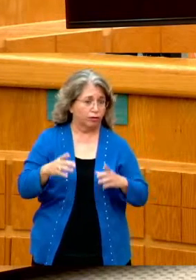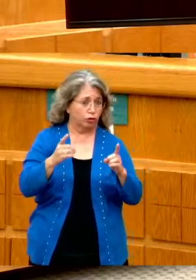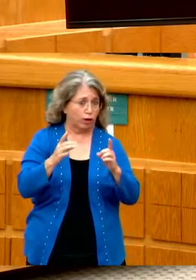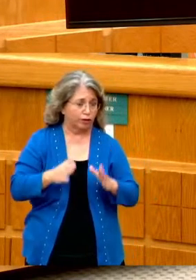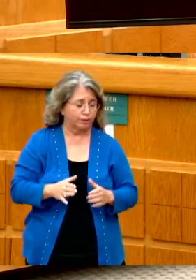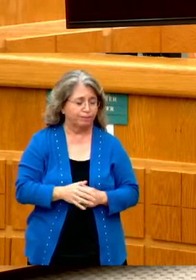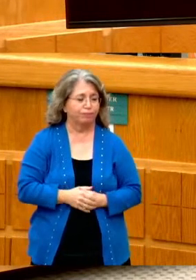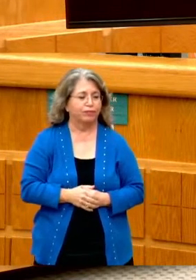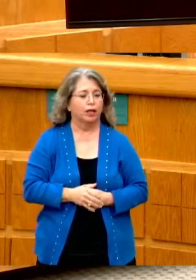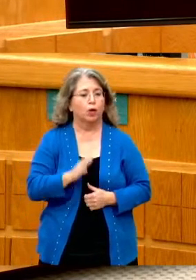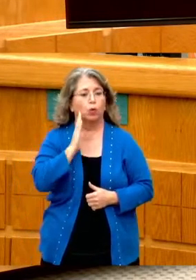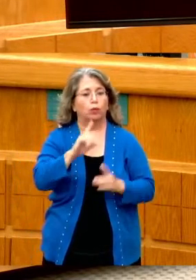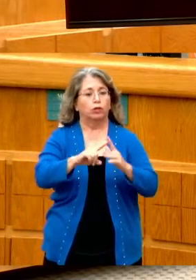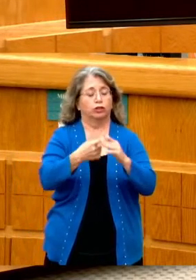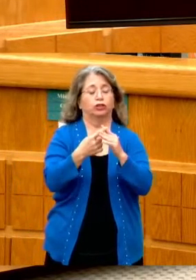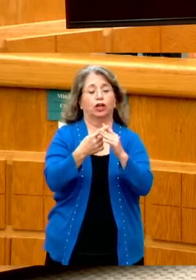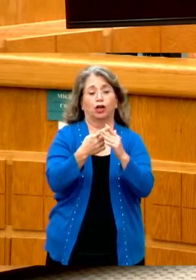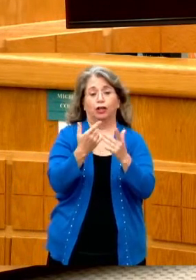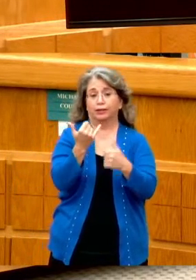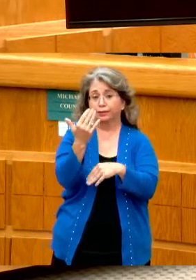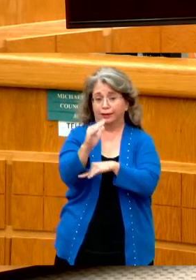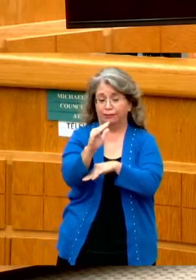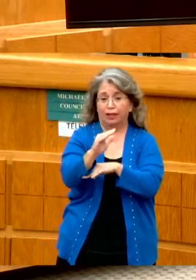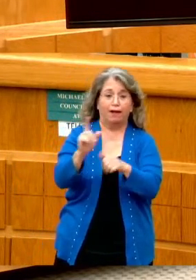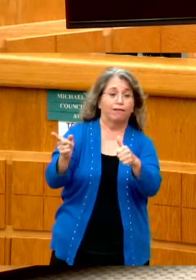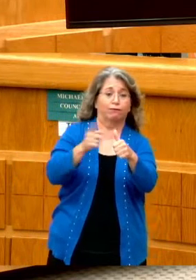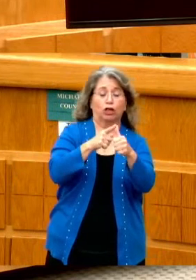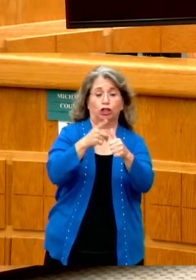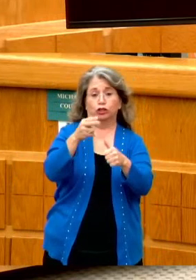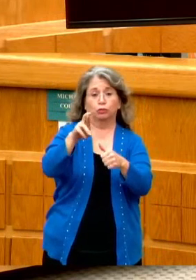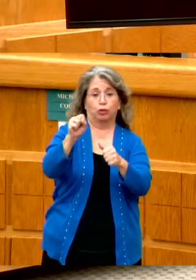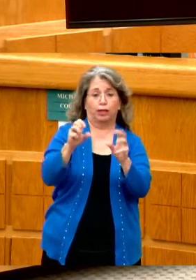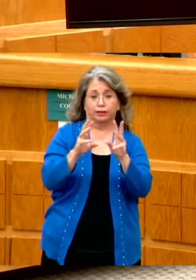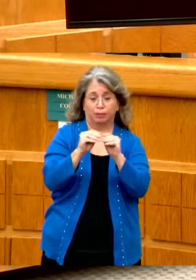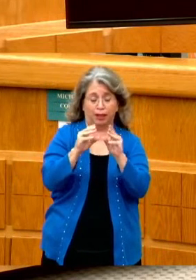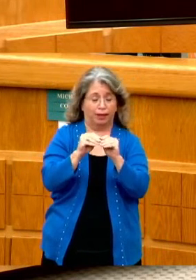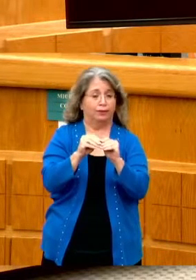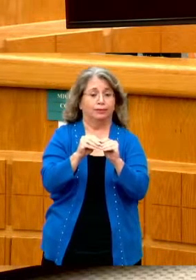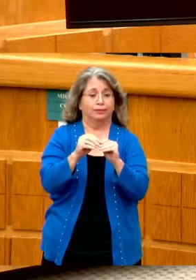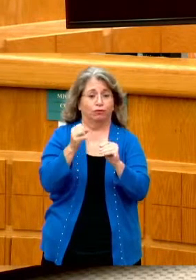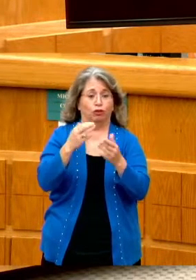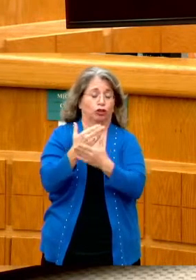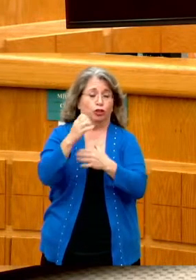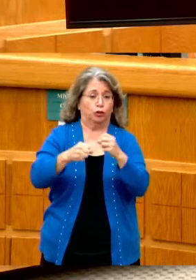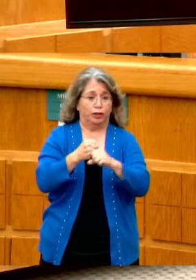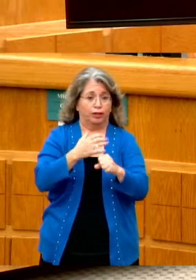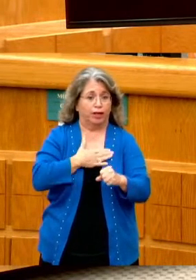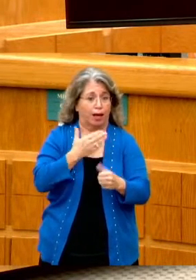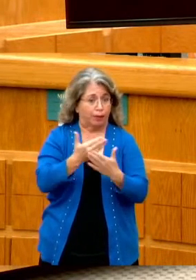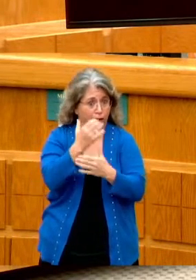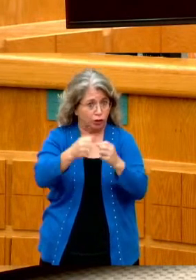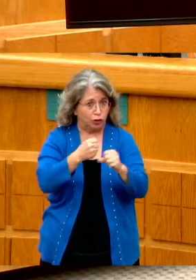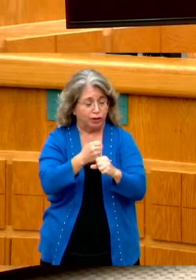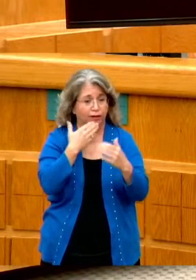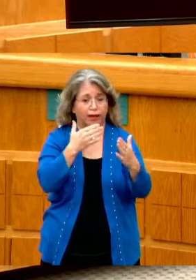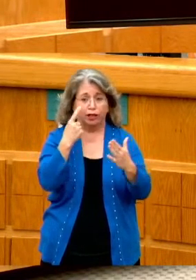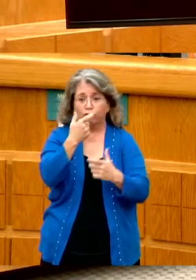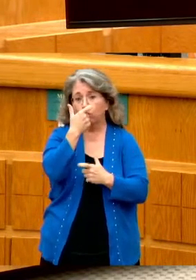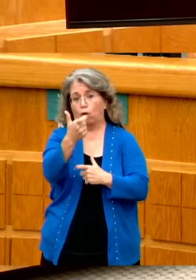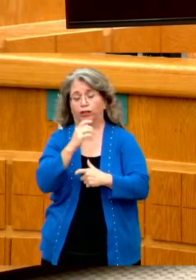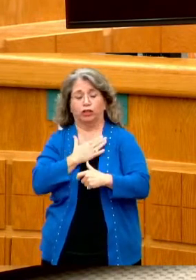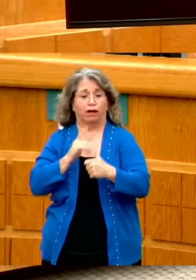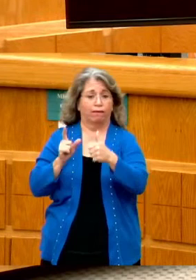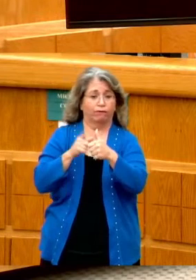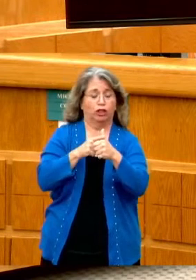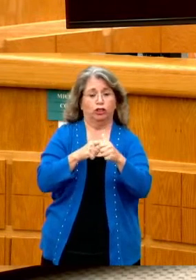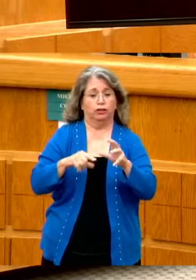press briefing of the new year. So happy new year to everybody, and thank you for being with us on our first press briefing